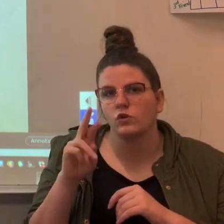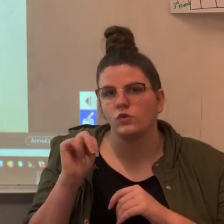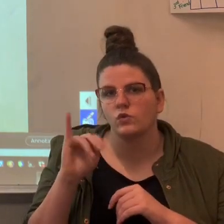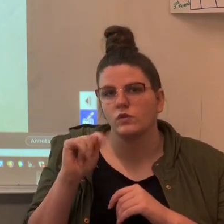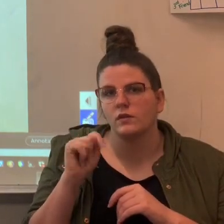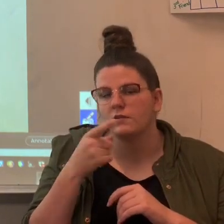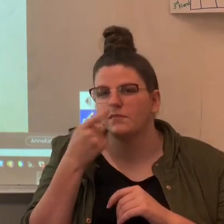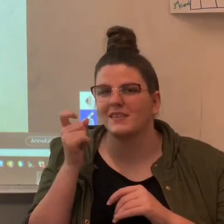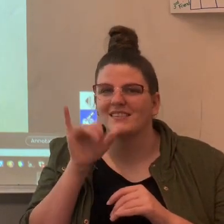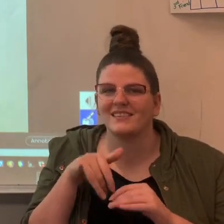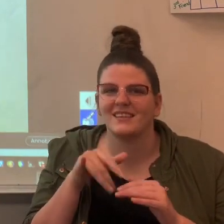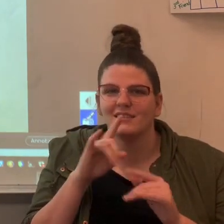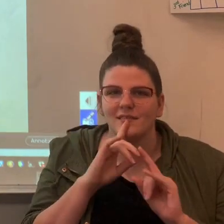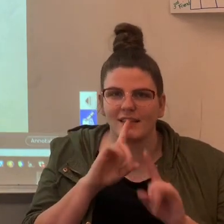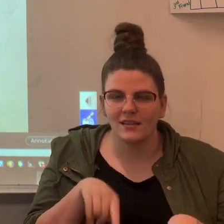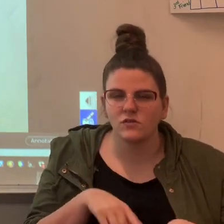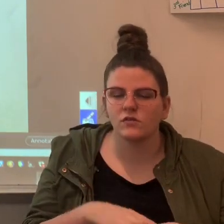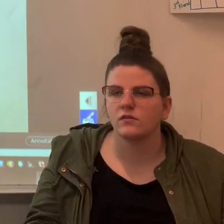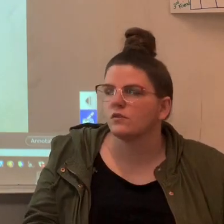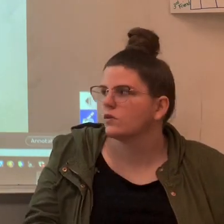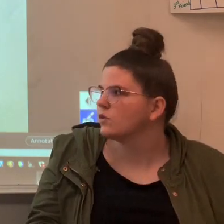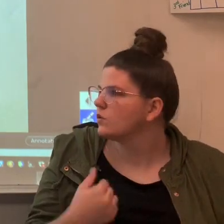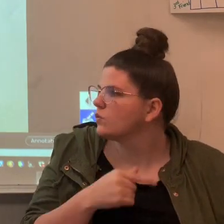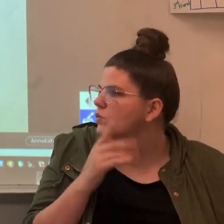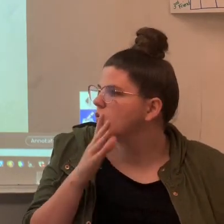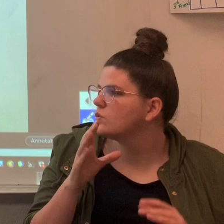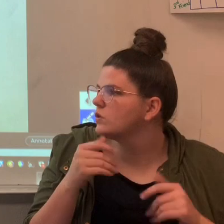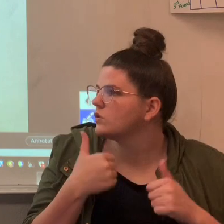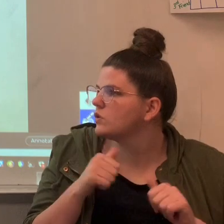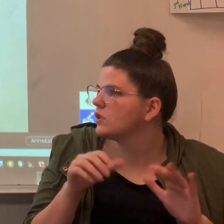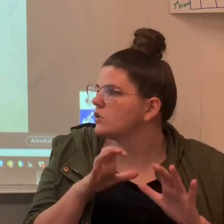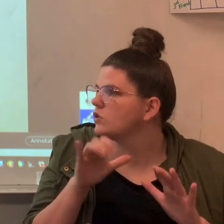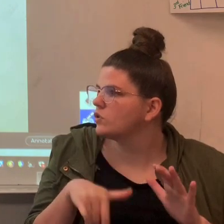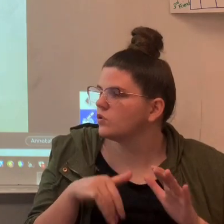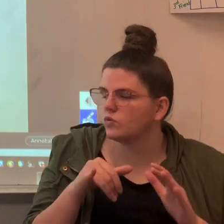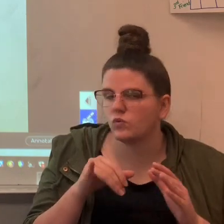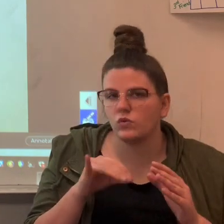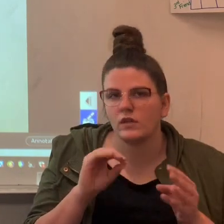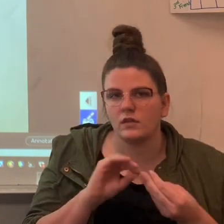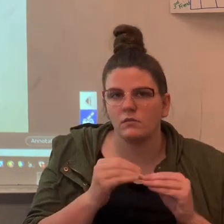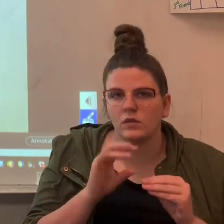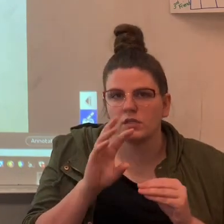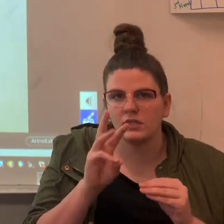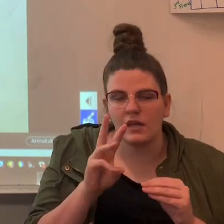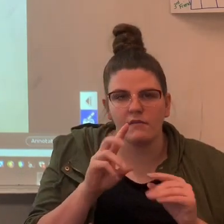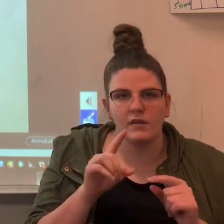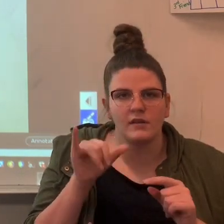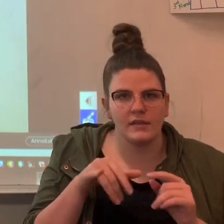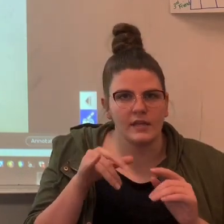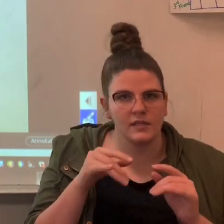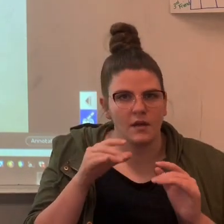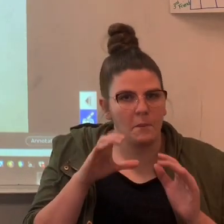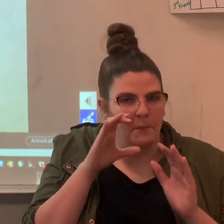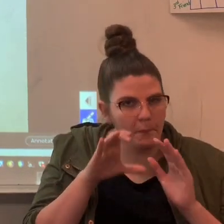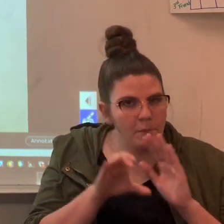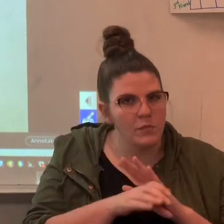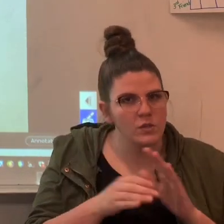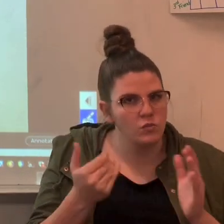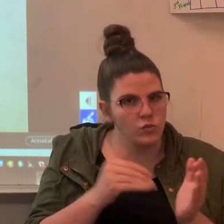Okay. We're going to try to do this one. I know it's kind of cut off down here, but this is one of our models again. Use the model to